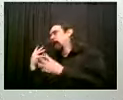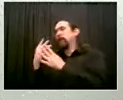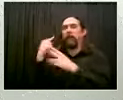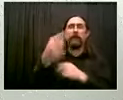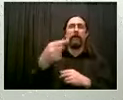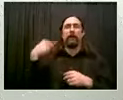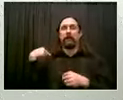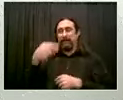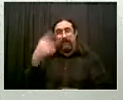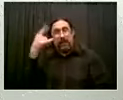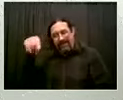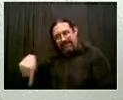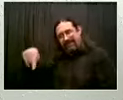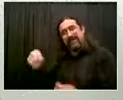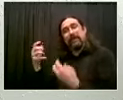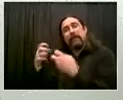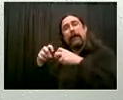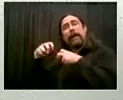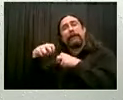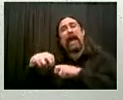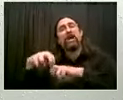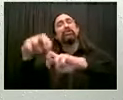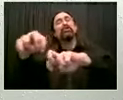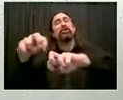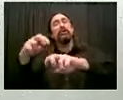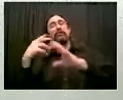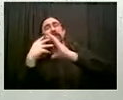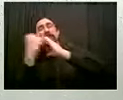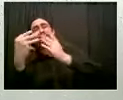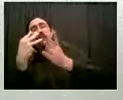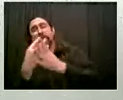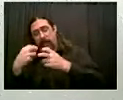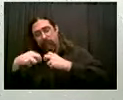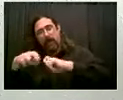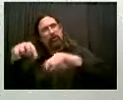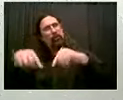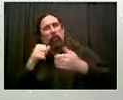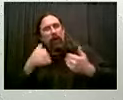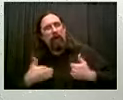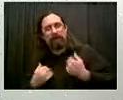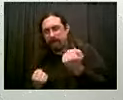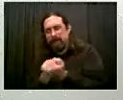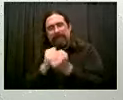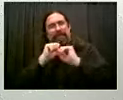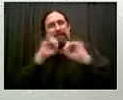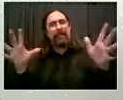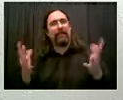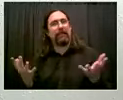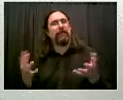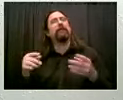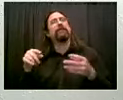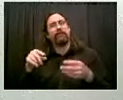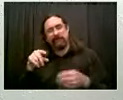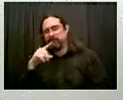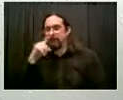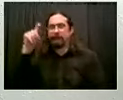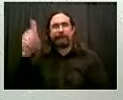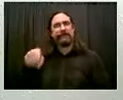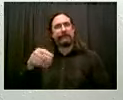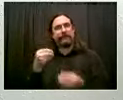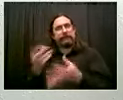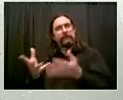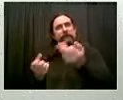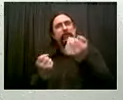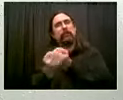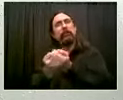It's something that we all need in our city and state. And I am very pleased and proud to be able to carry